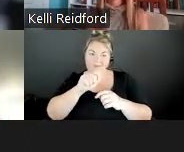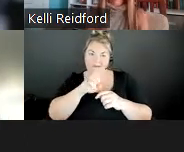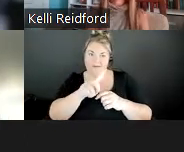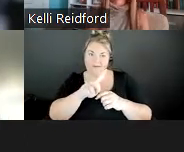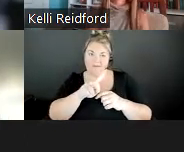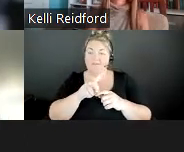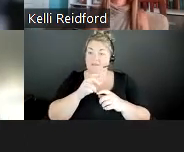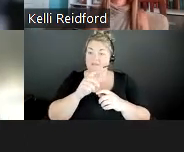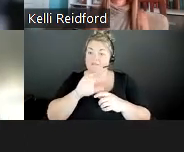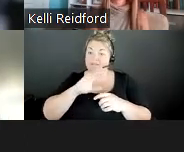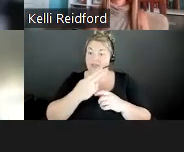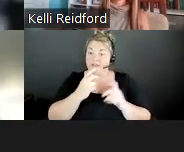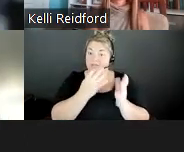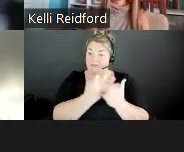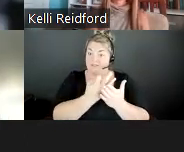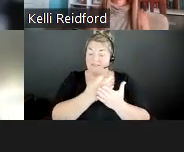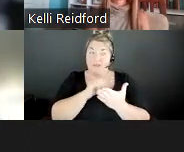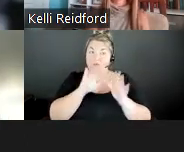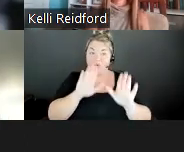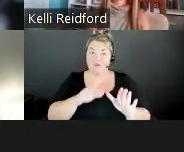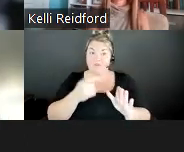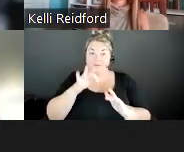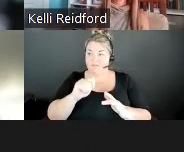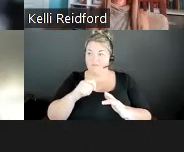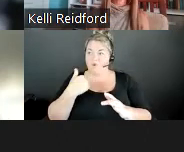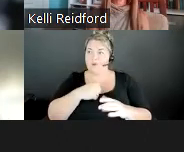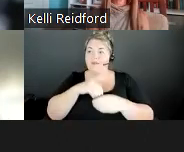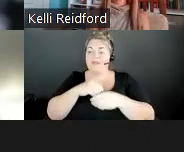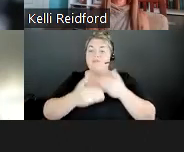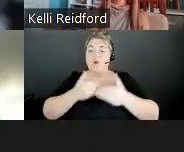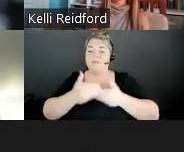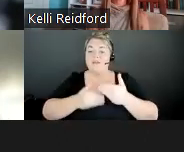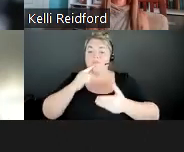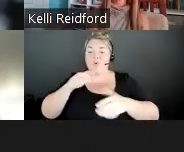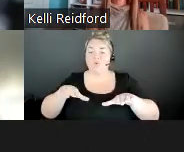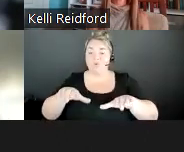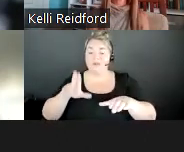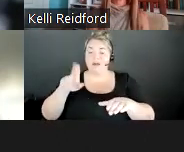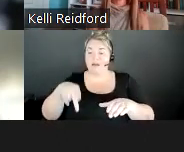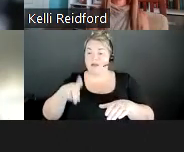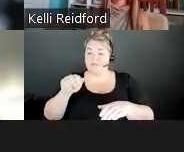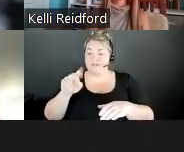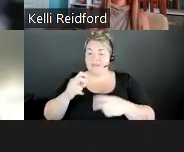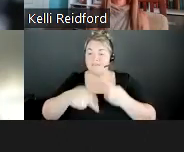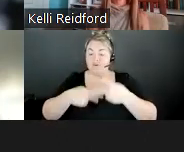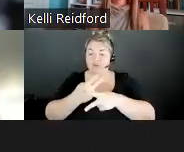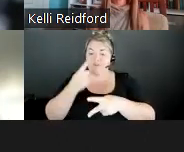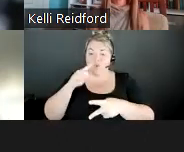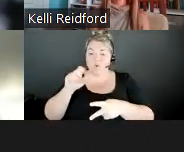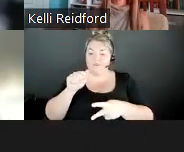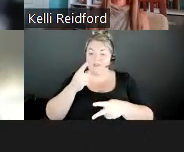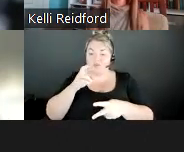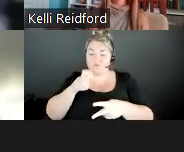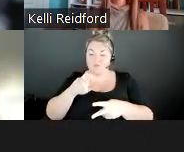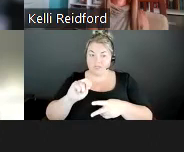a wonderful gift. We are in process of doing the updated version of Sanderson